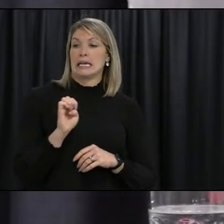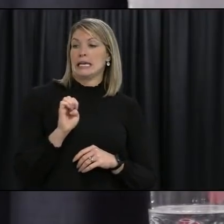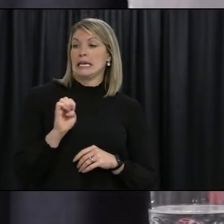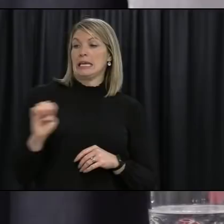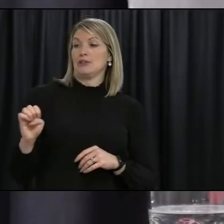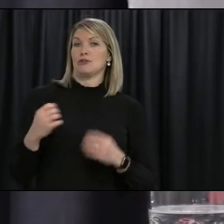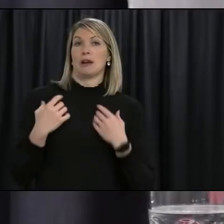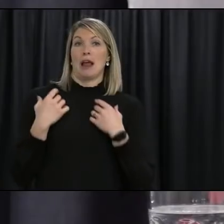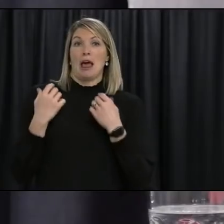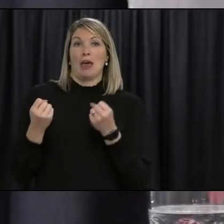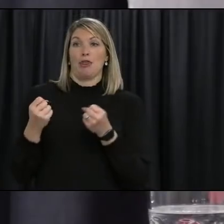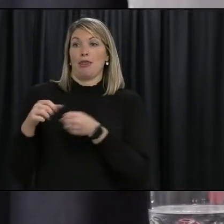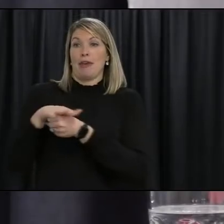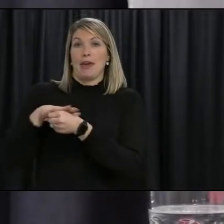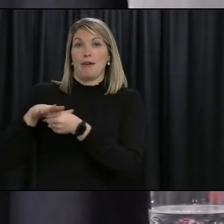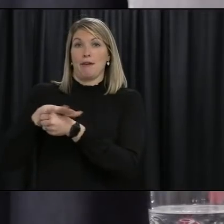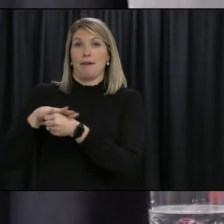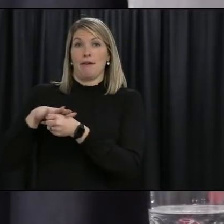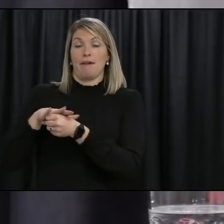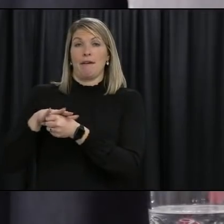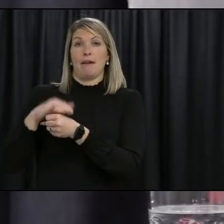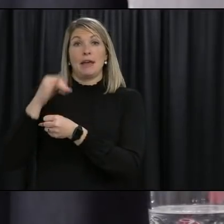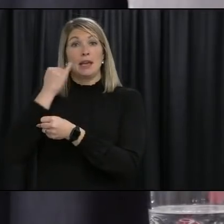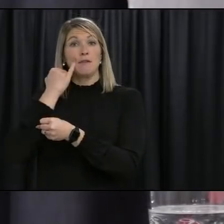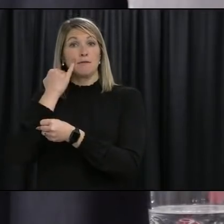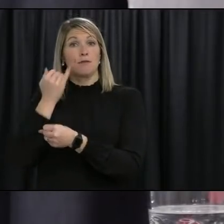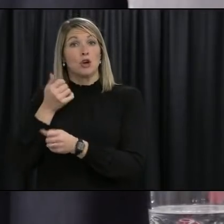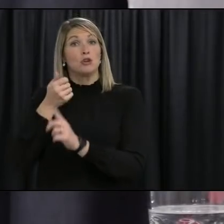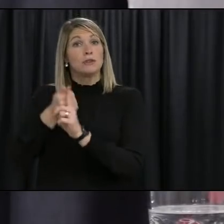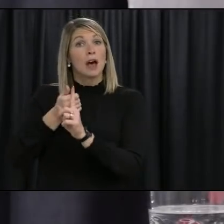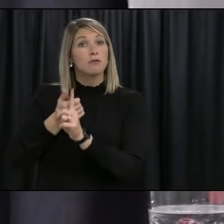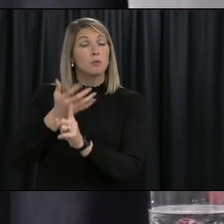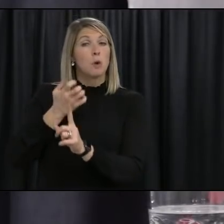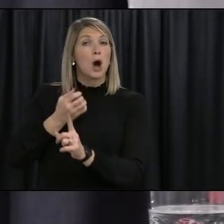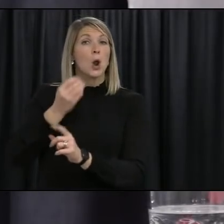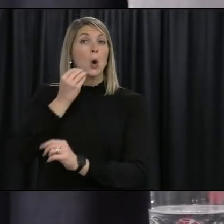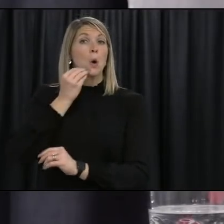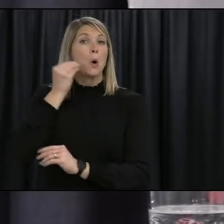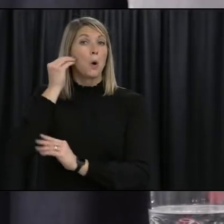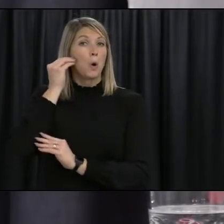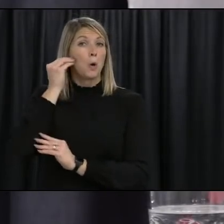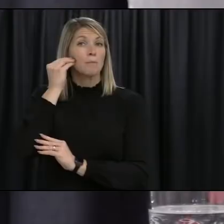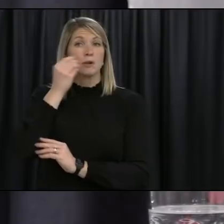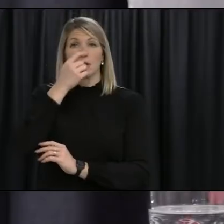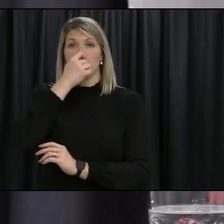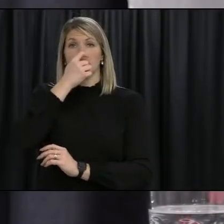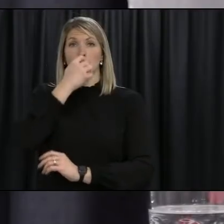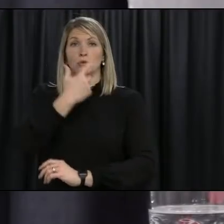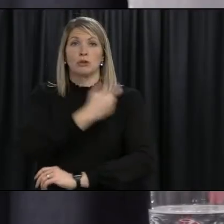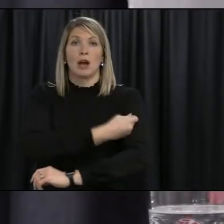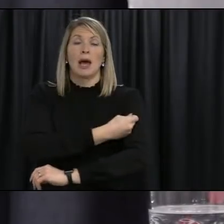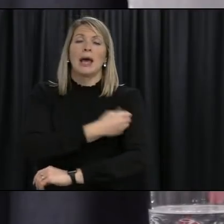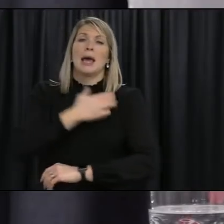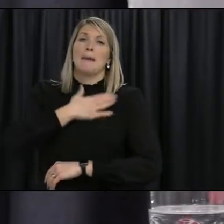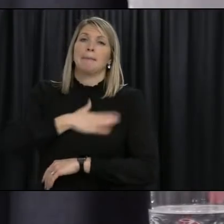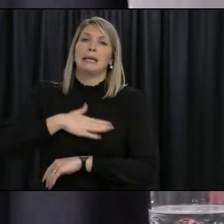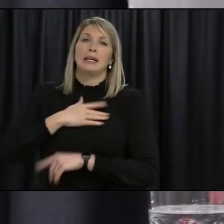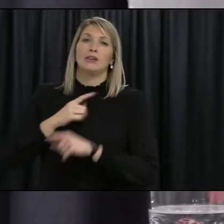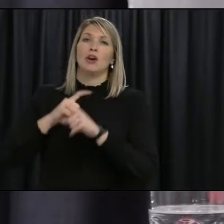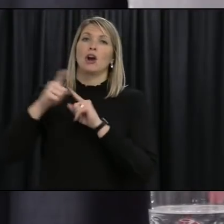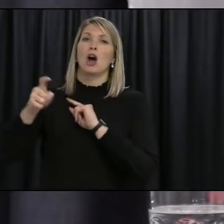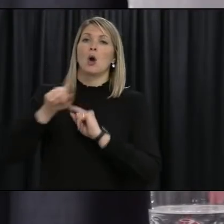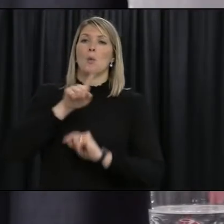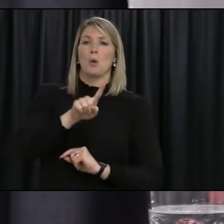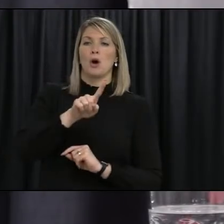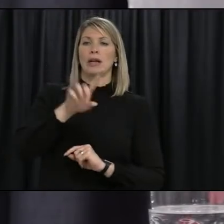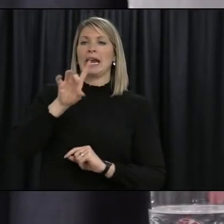Health's attention to the fact that if you want a home flu shot, please put 1-800 in front of the number that's listed for